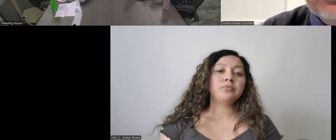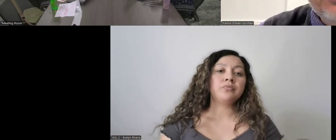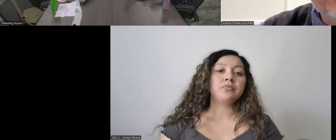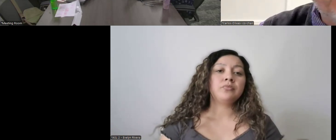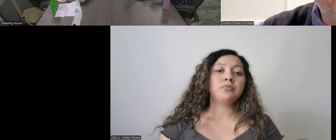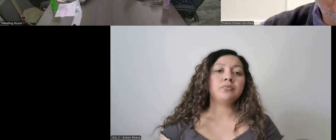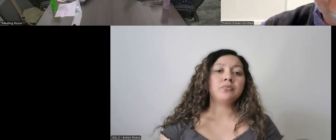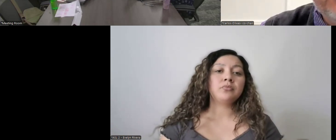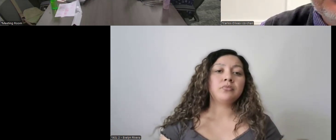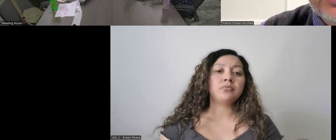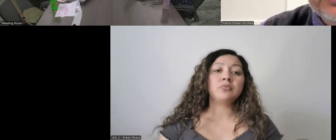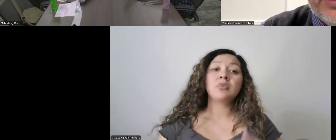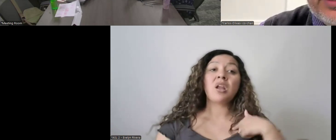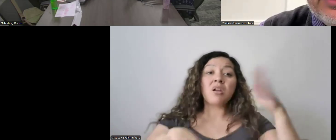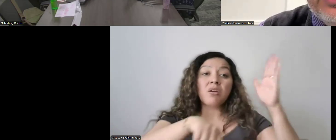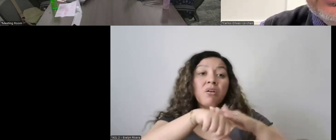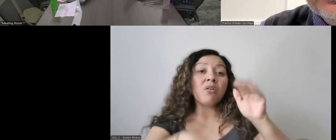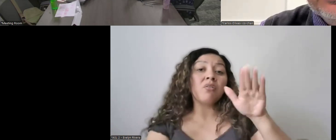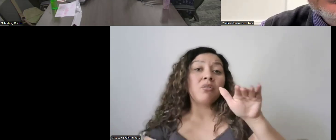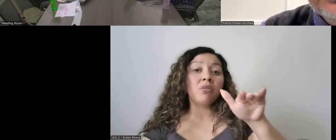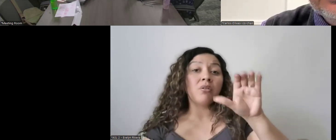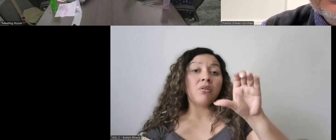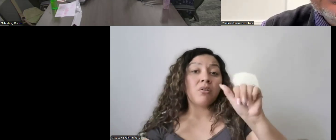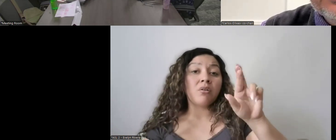I call on Carla. You want to?